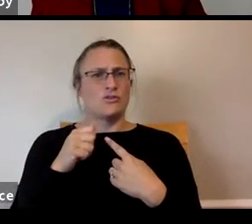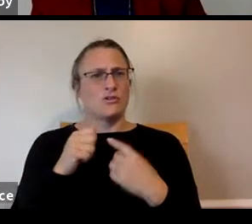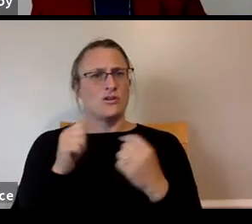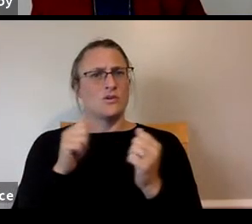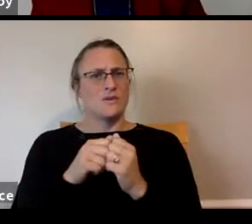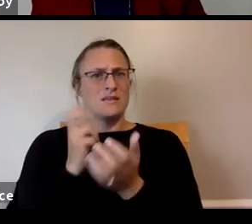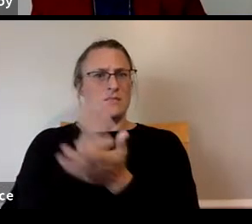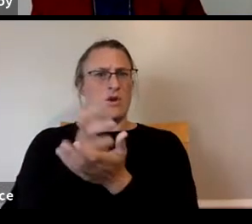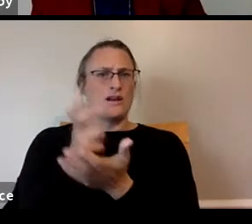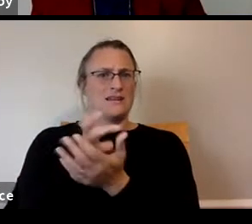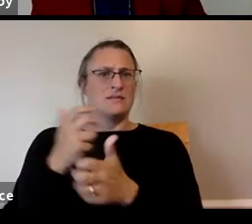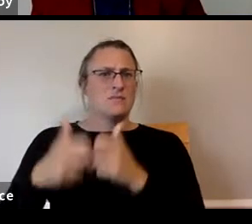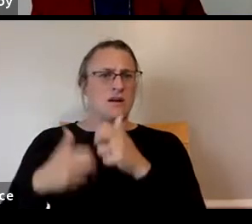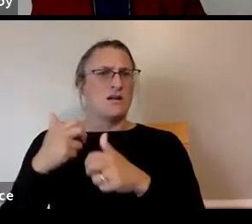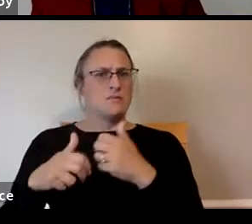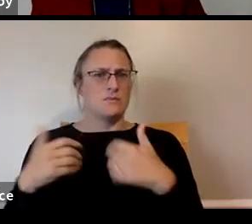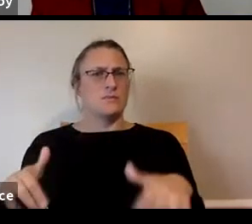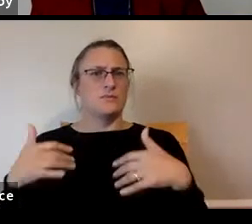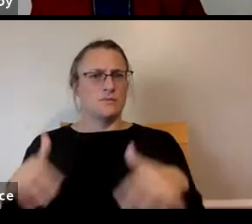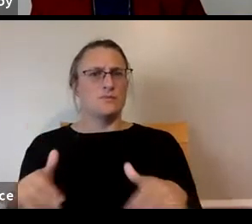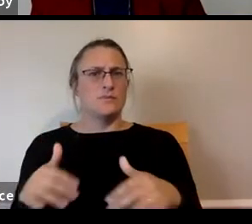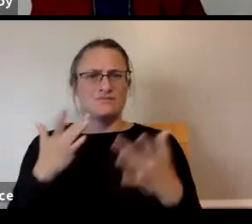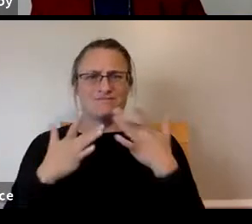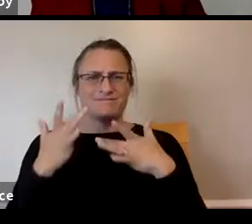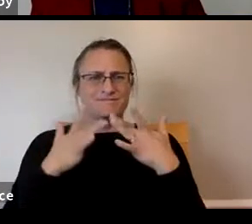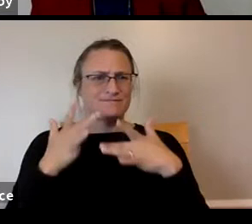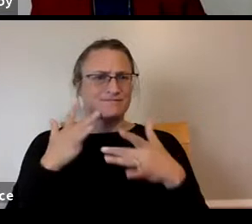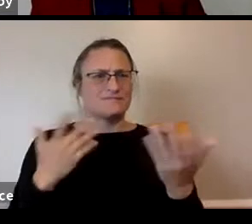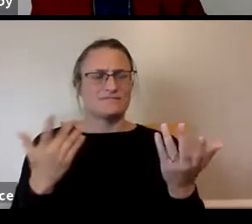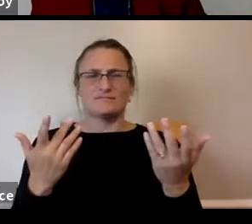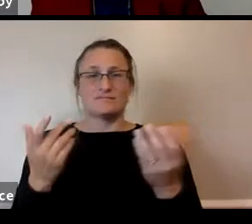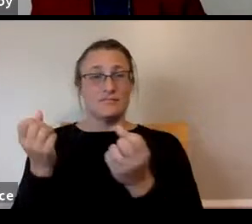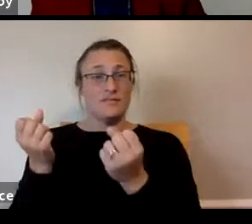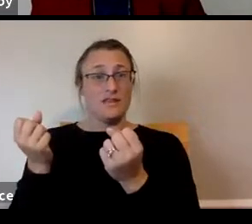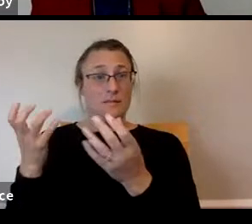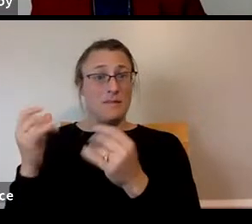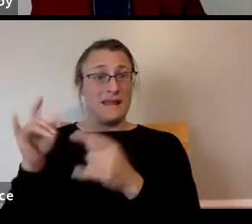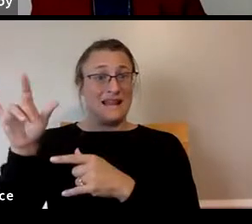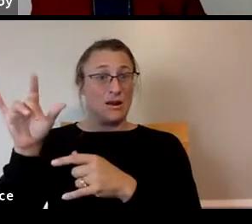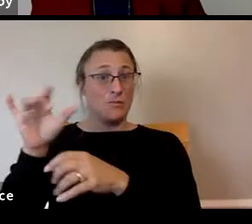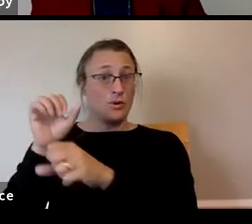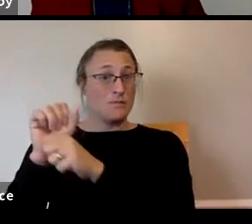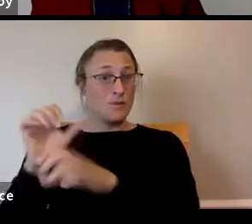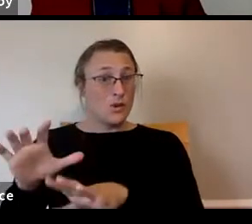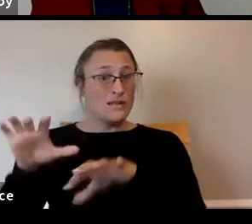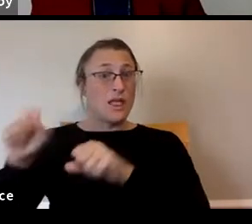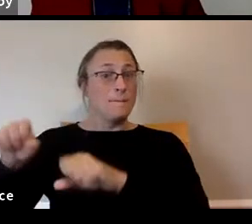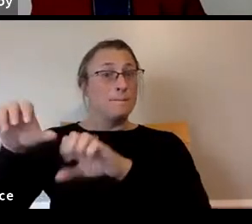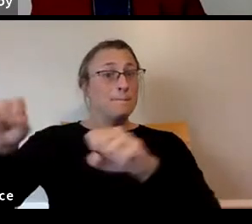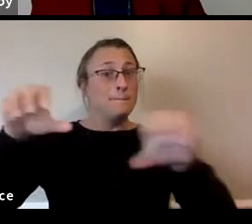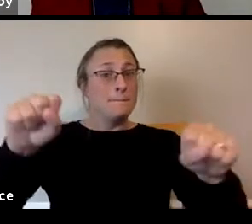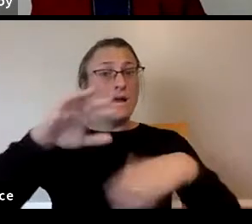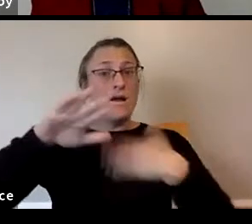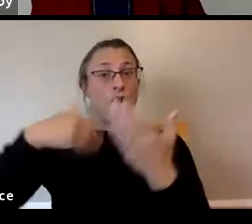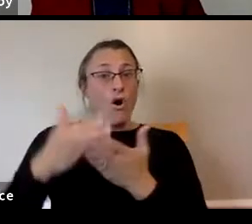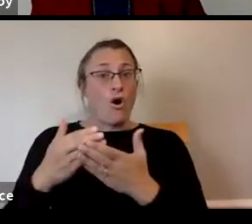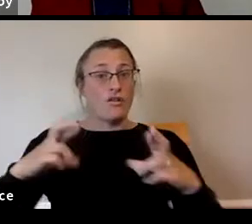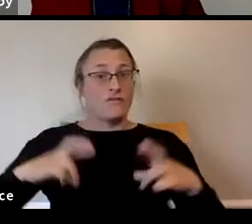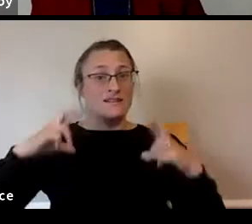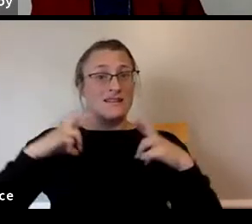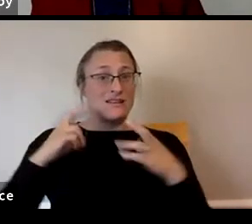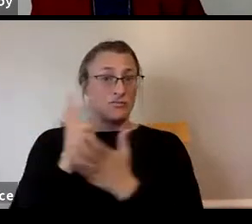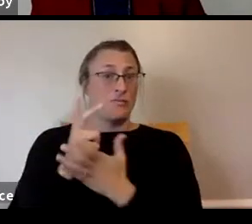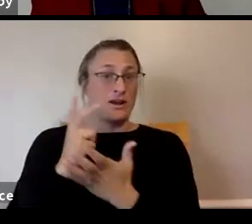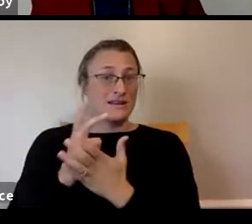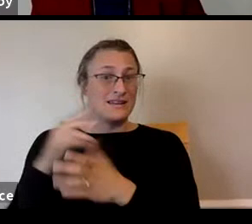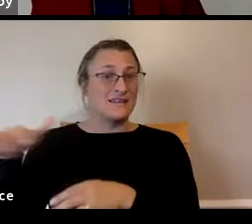parking situations. Many of the airport employees, 24 hours a day, take up all the residential parking in those areas.